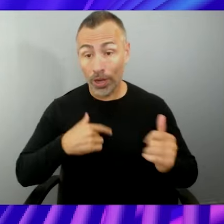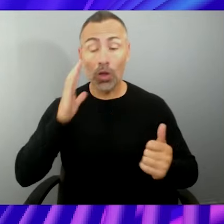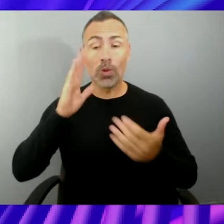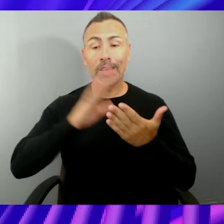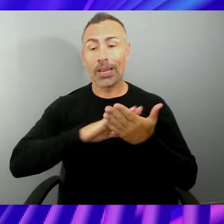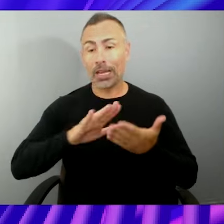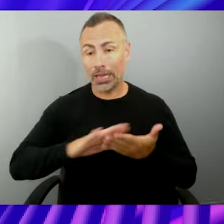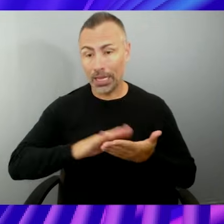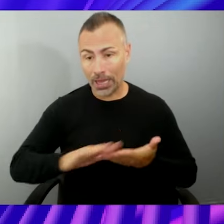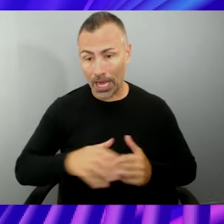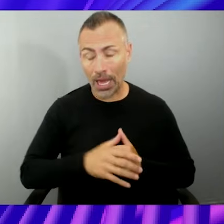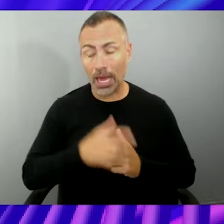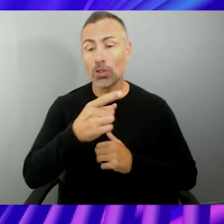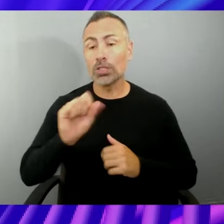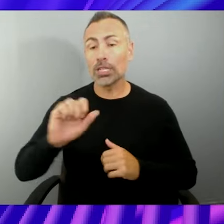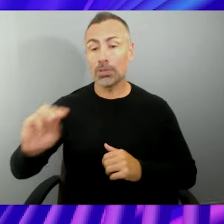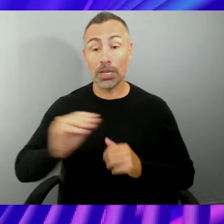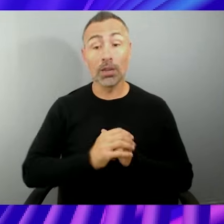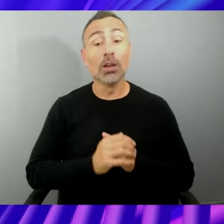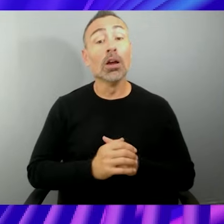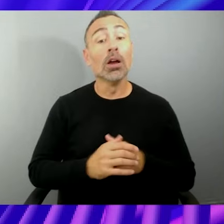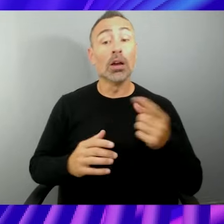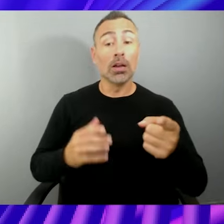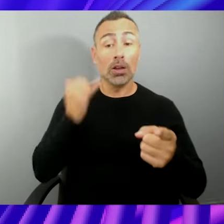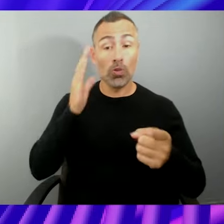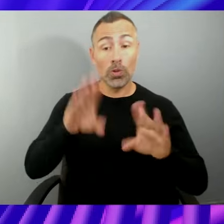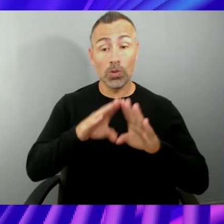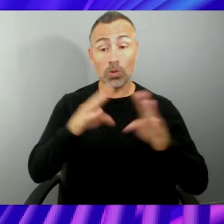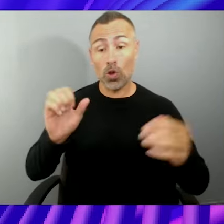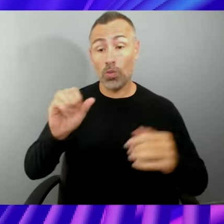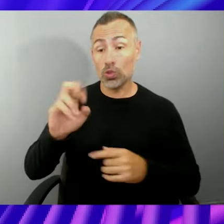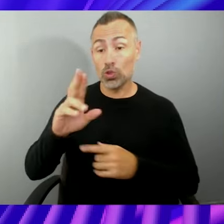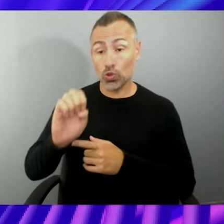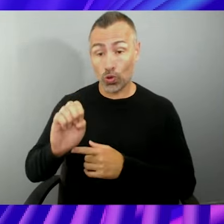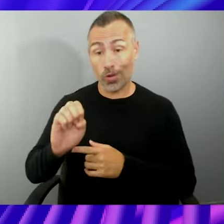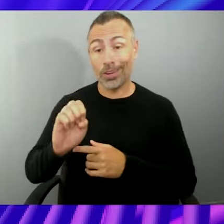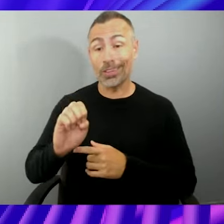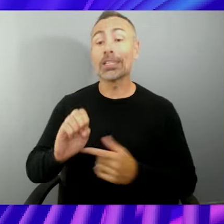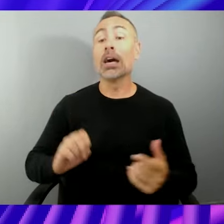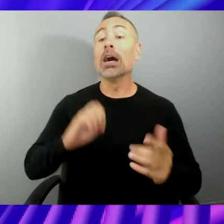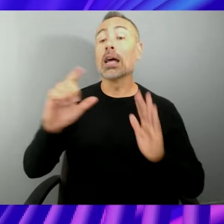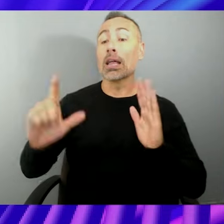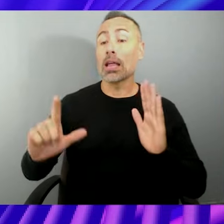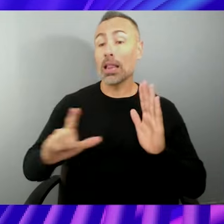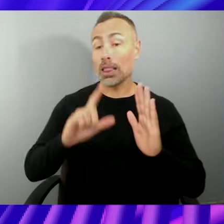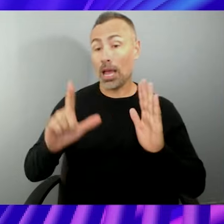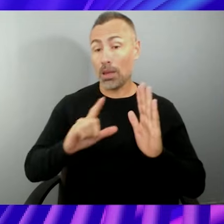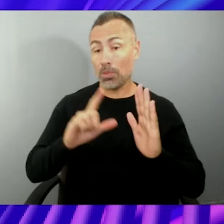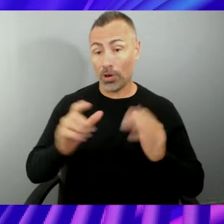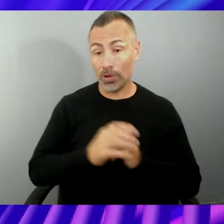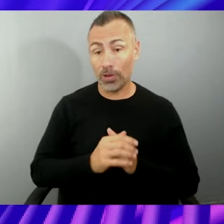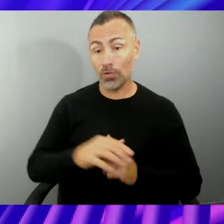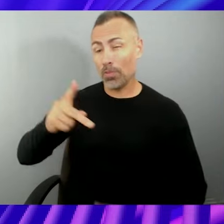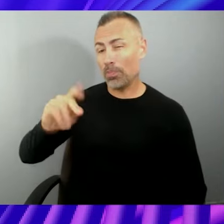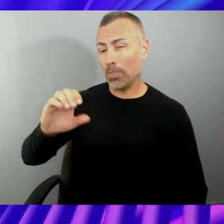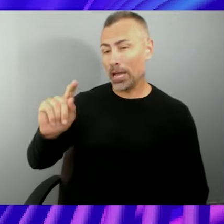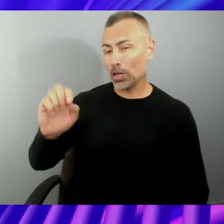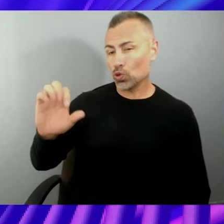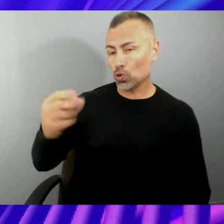to use open source PyTorch libraries, which is PyTorch GDP, which comes with a distributed